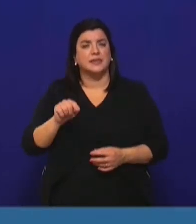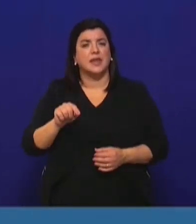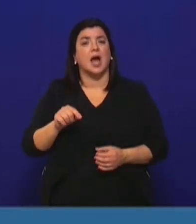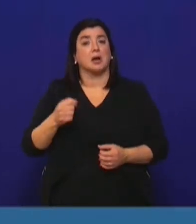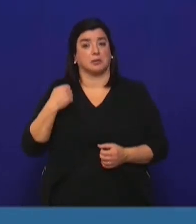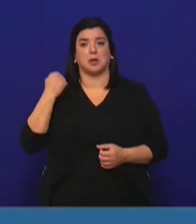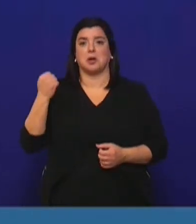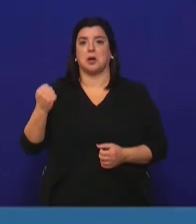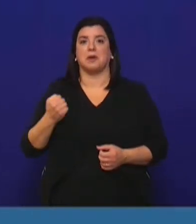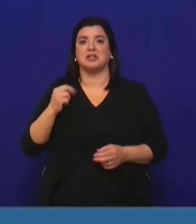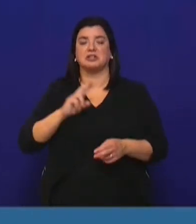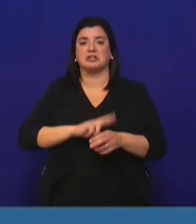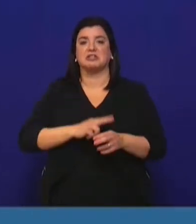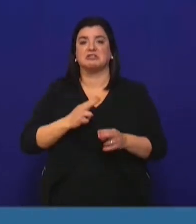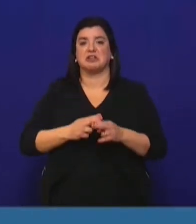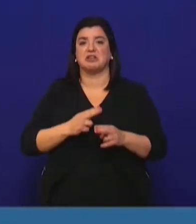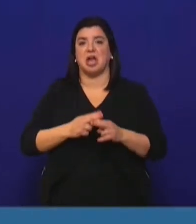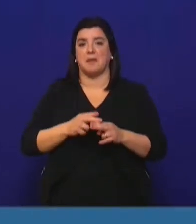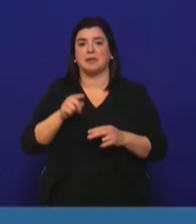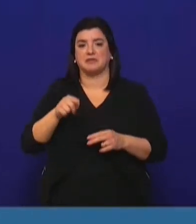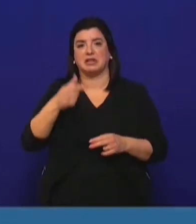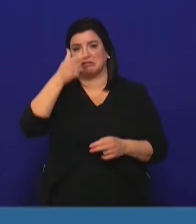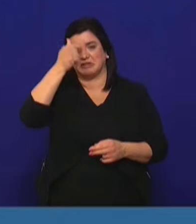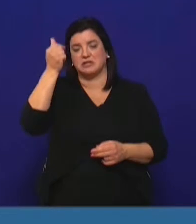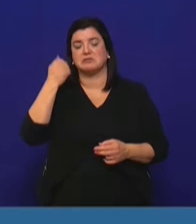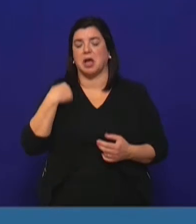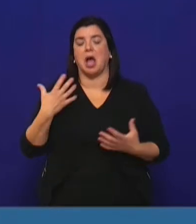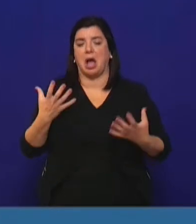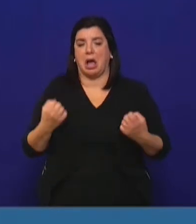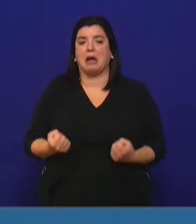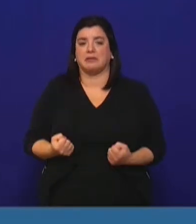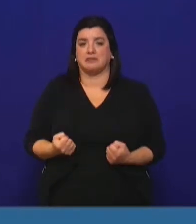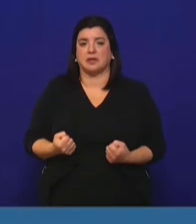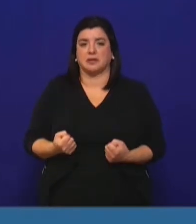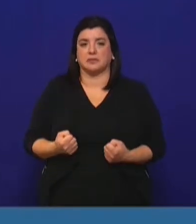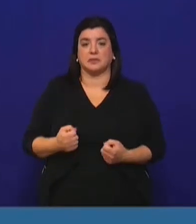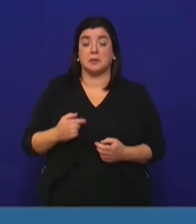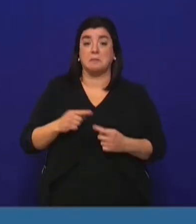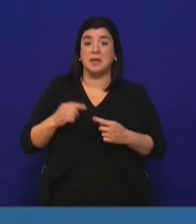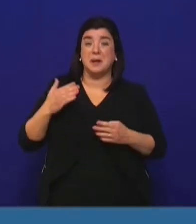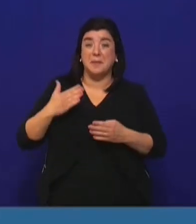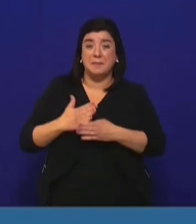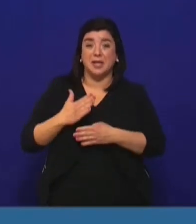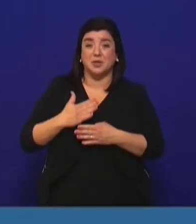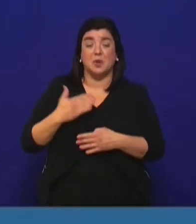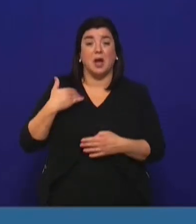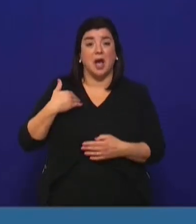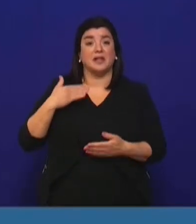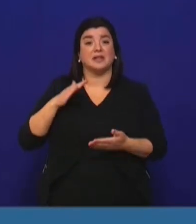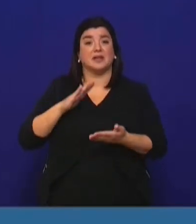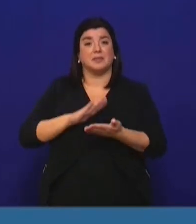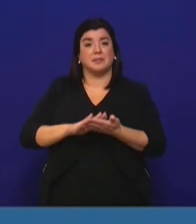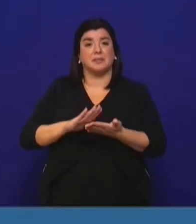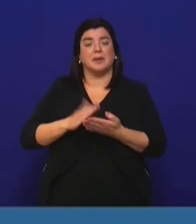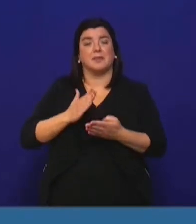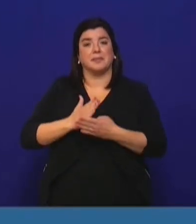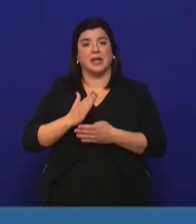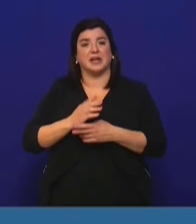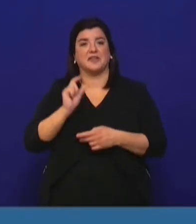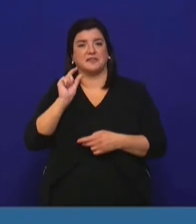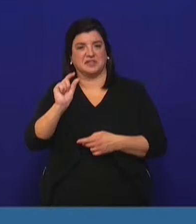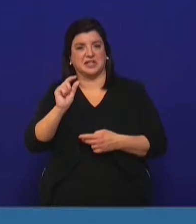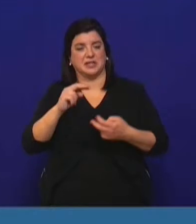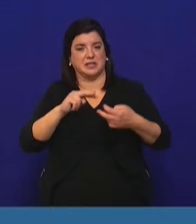l-kapaċità biex jagħmel il-sequencing. Infatti sam il-bidunet konna diġà bdejna ftit sequencing, però kif